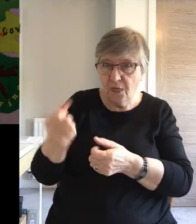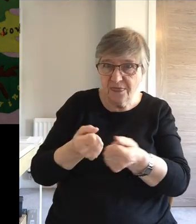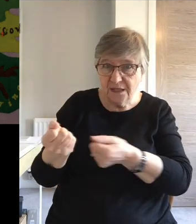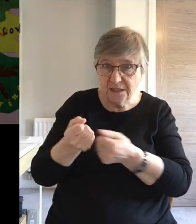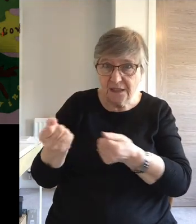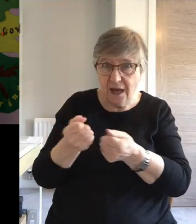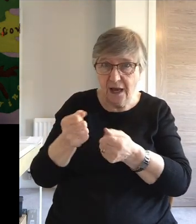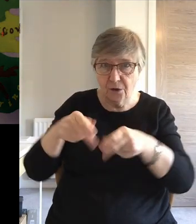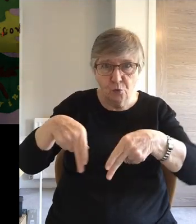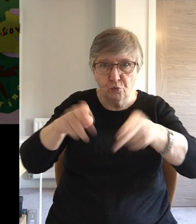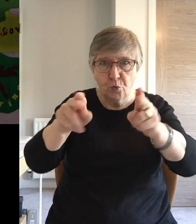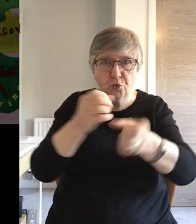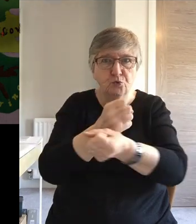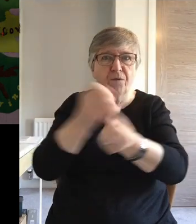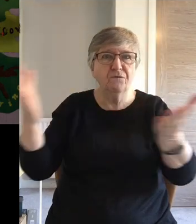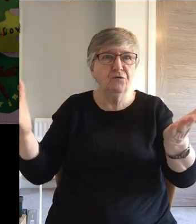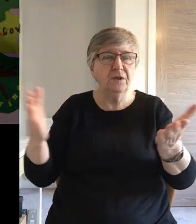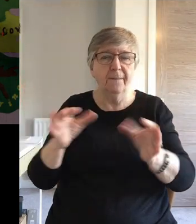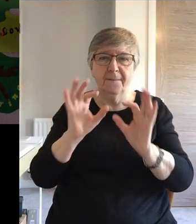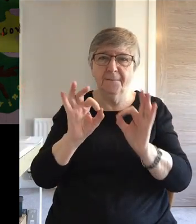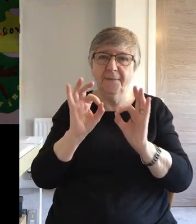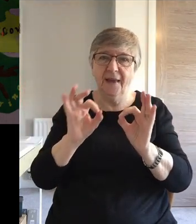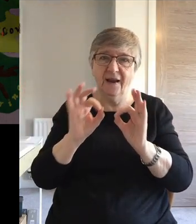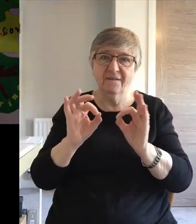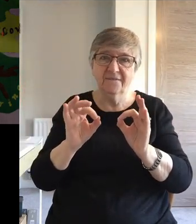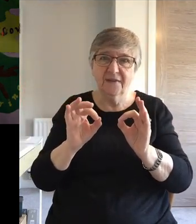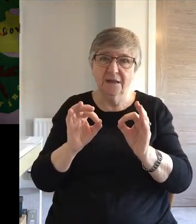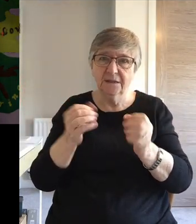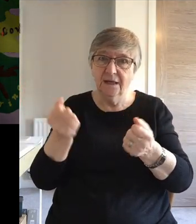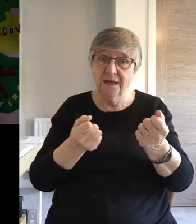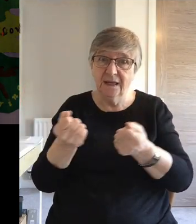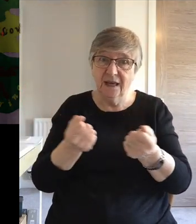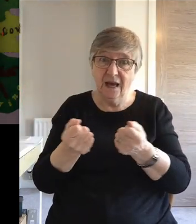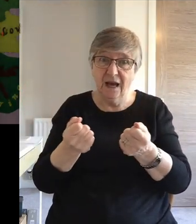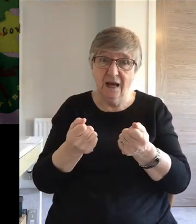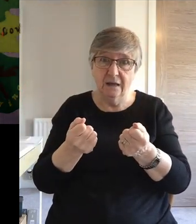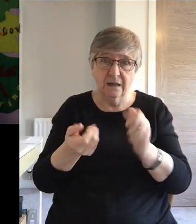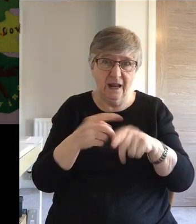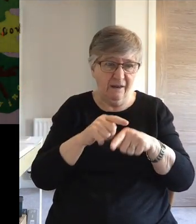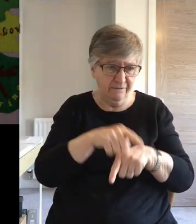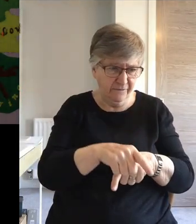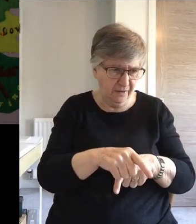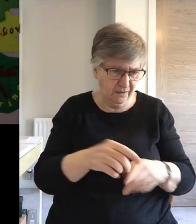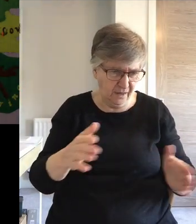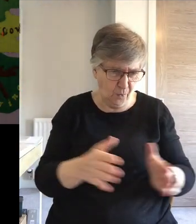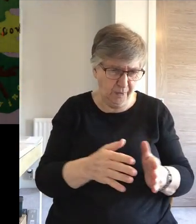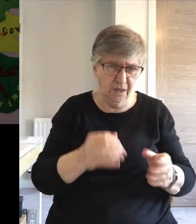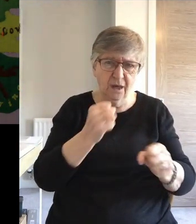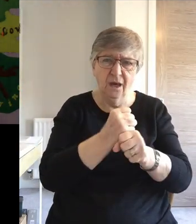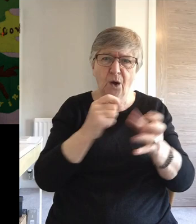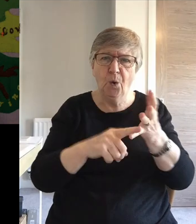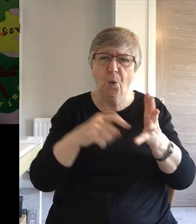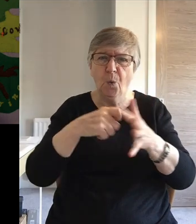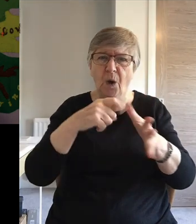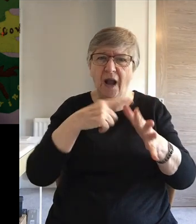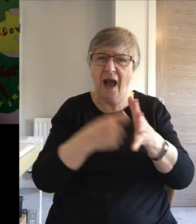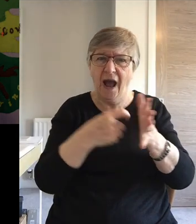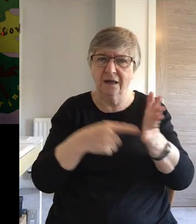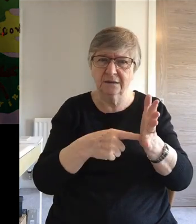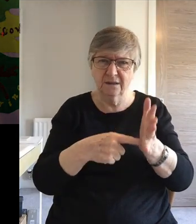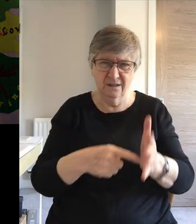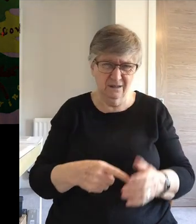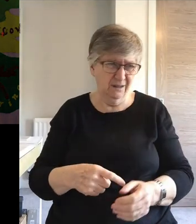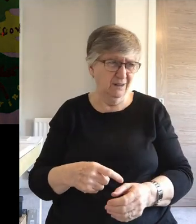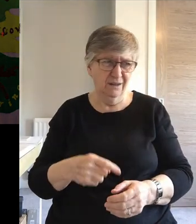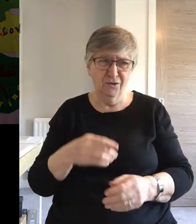said, here's the road to freedom, here is the perfect vehicle, and in fact, it was just a wee go-kart, nobody would